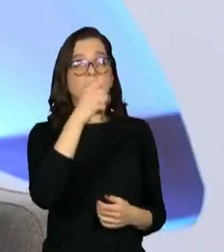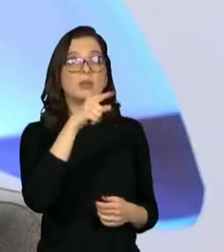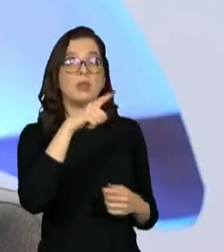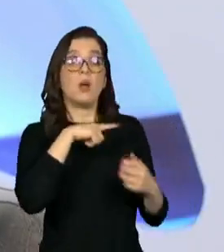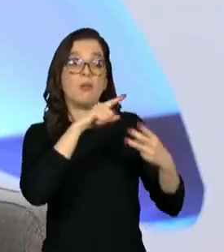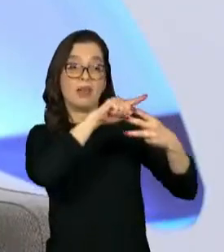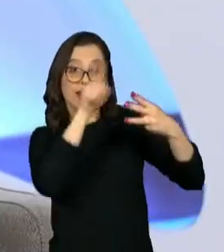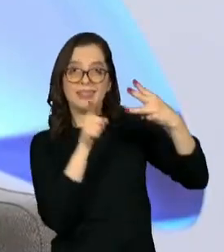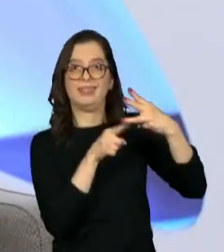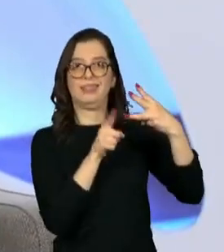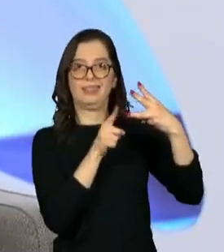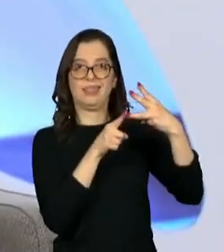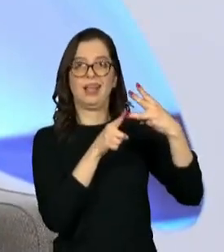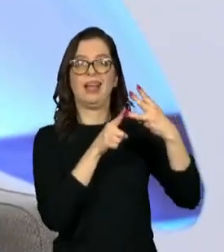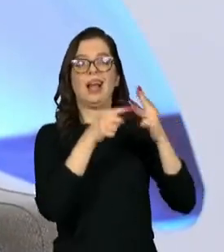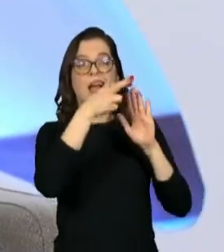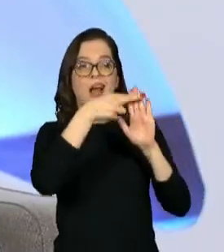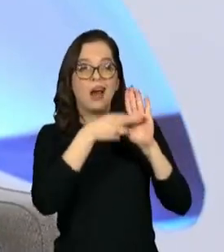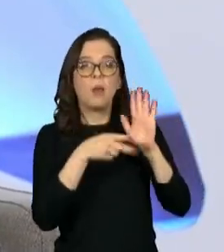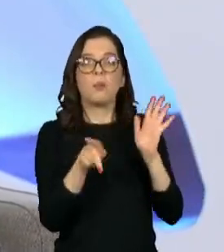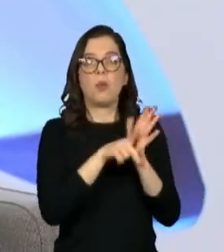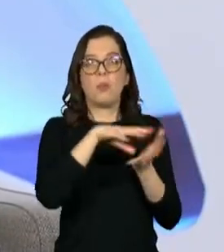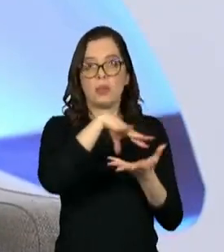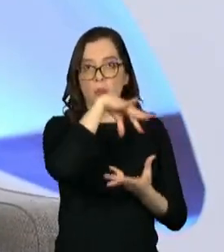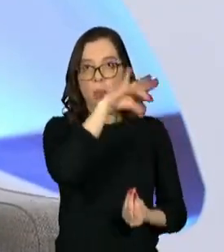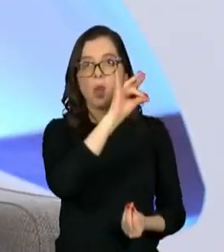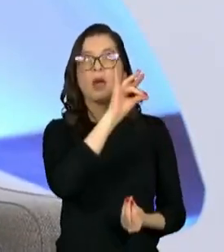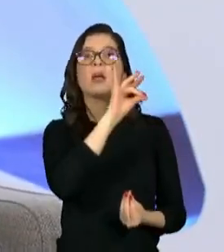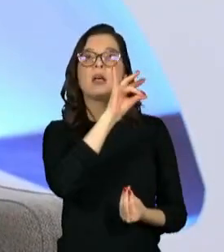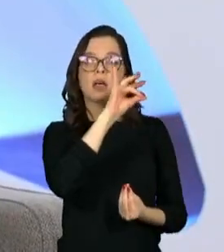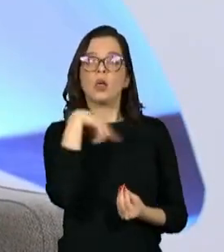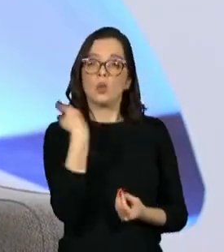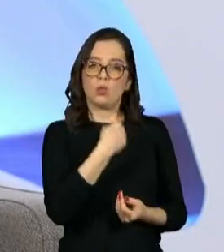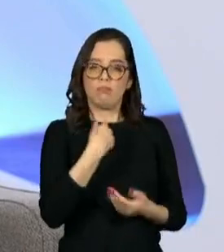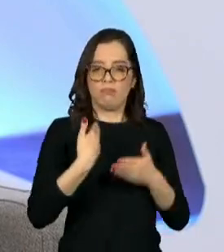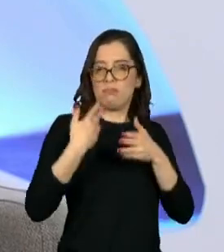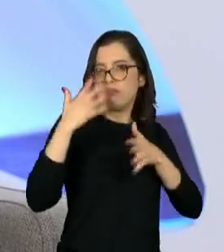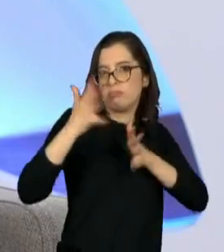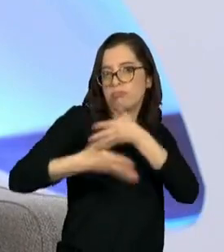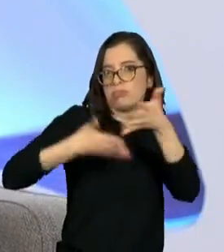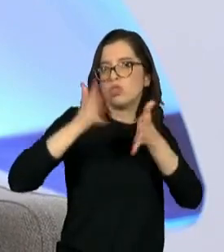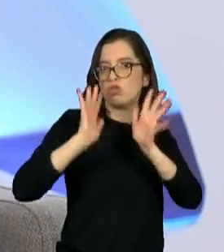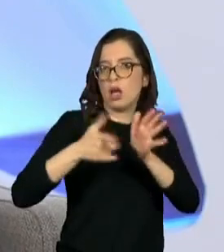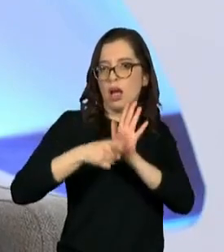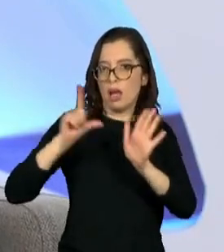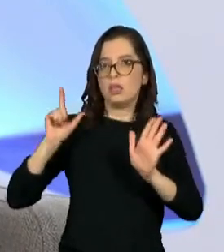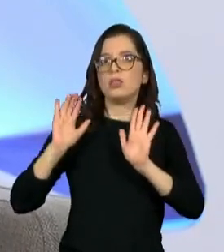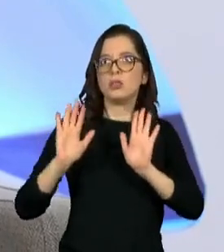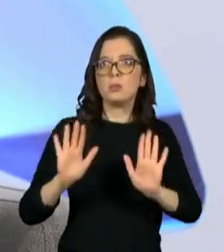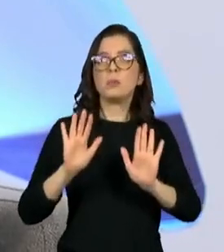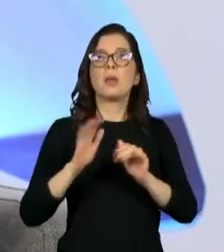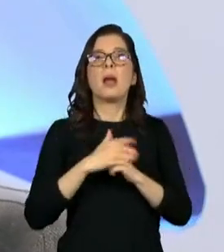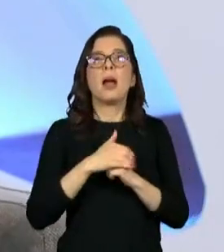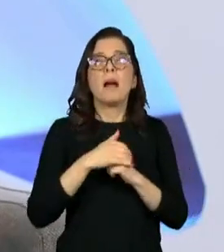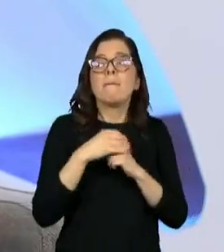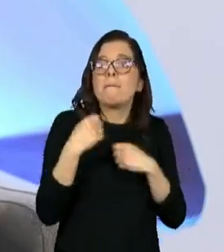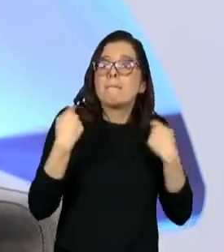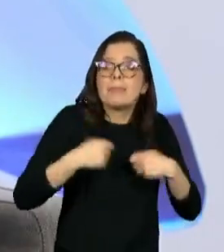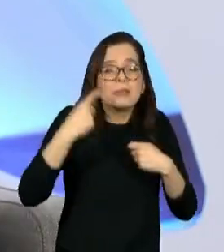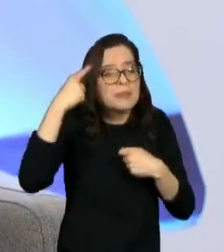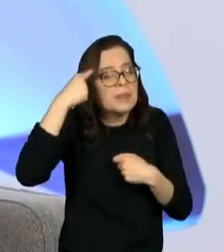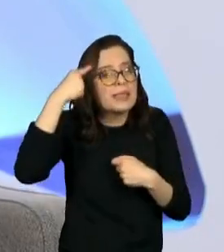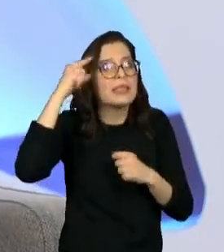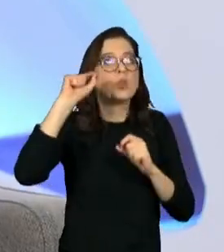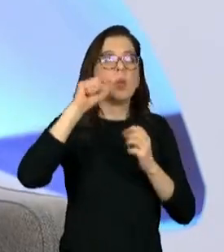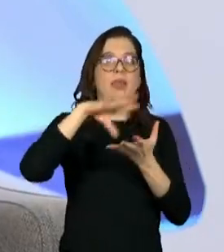a third level of the erosion of democratic norms that we were discussing a moment ago. The minimal definition